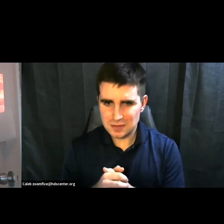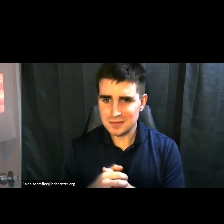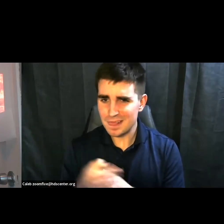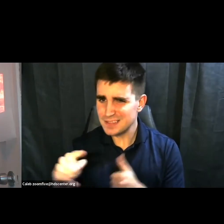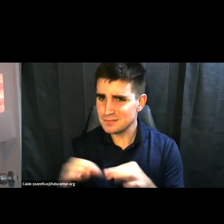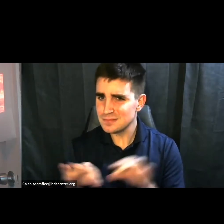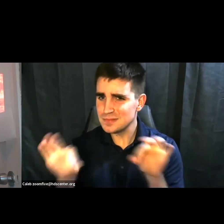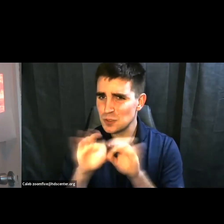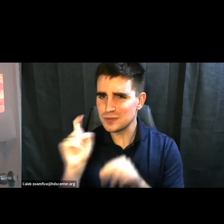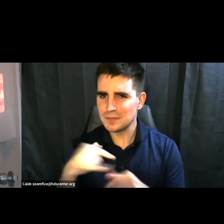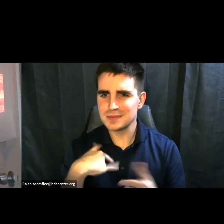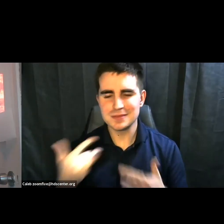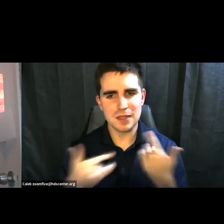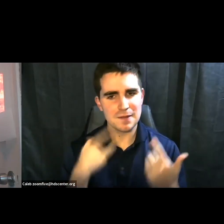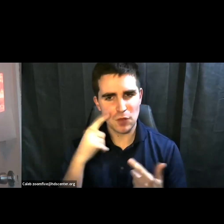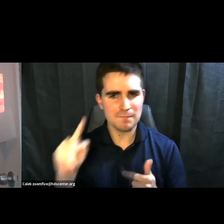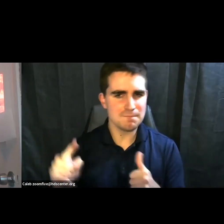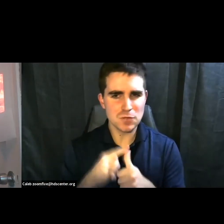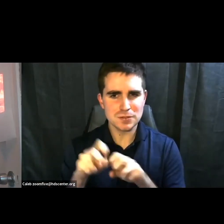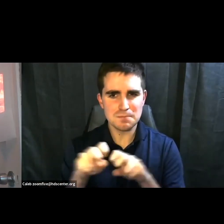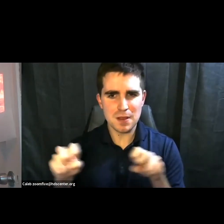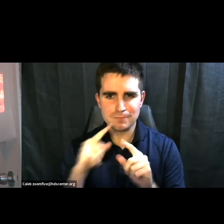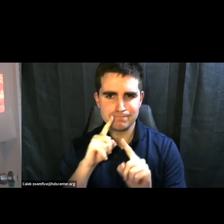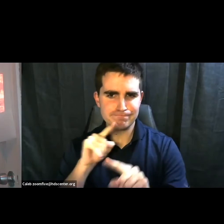on. And connected with this, we'll tackle a